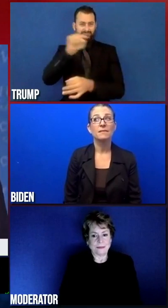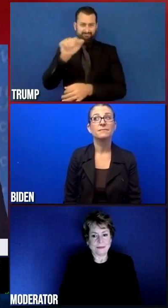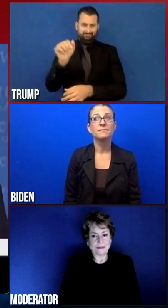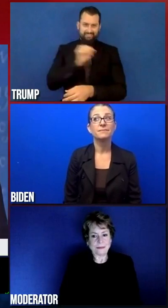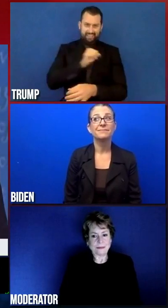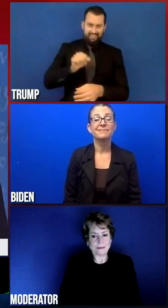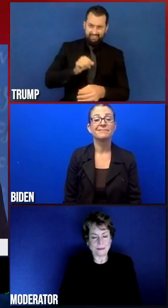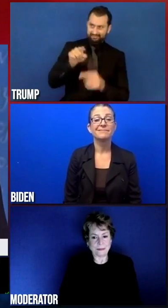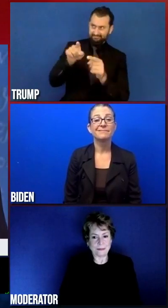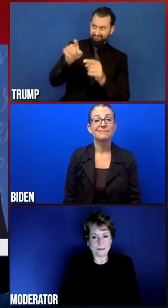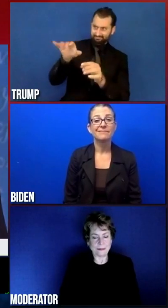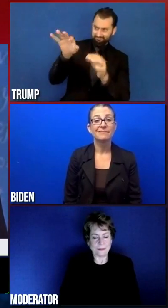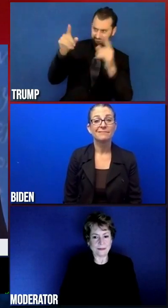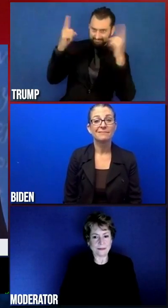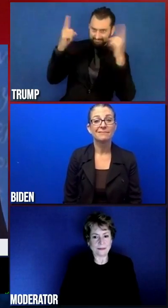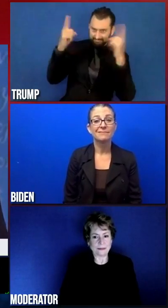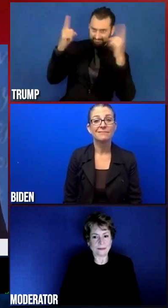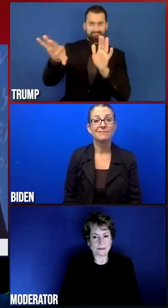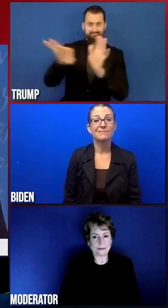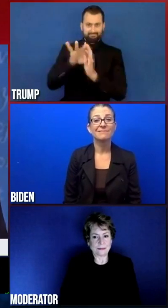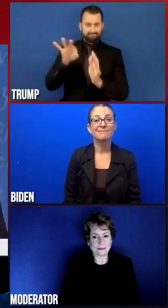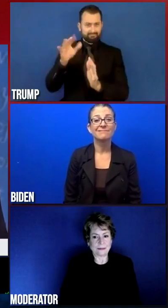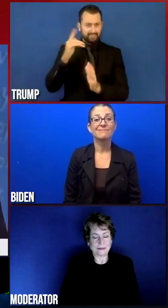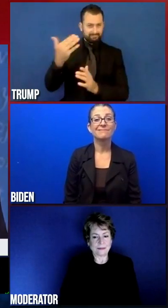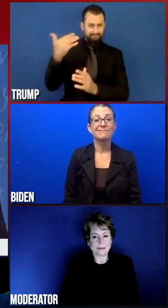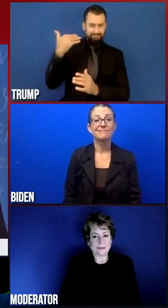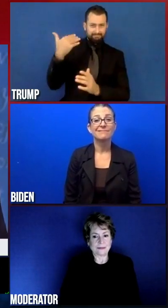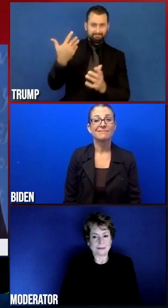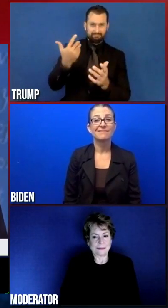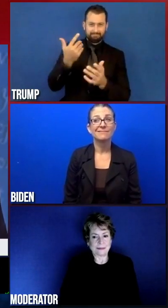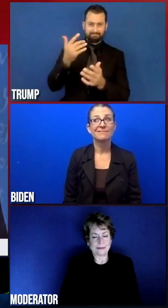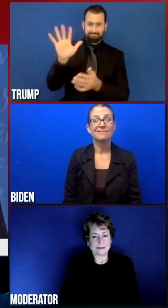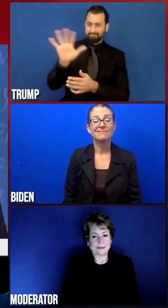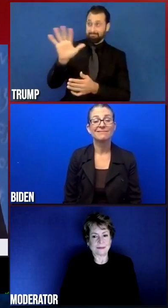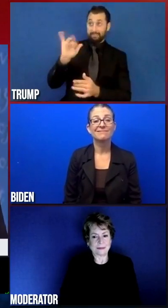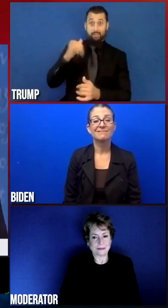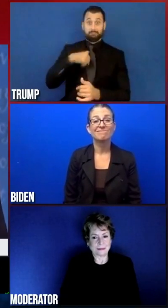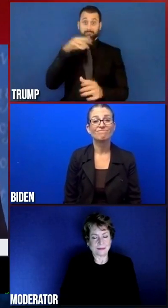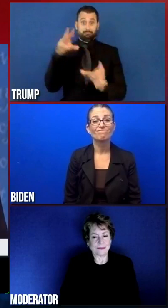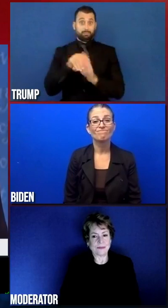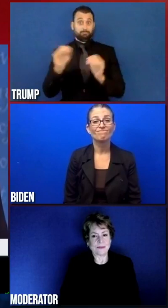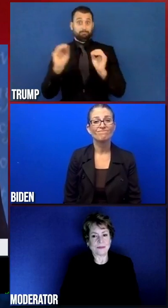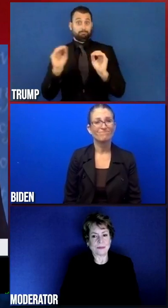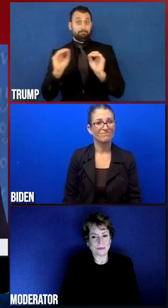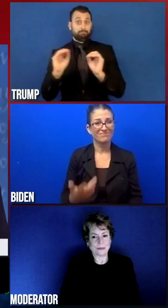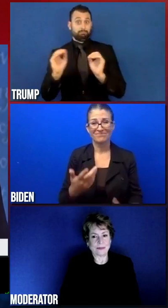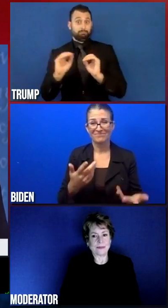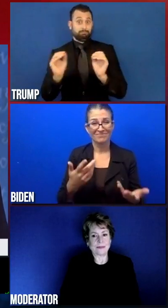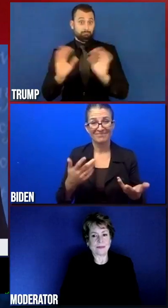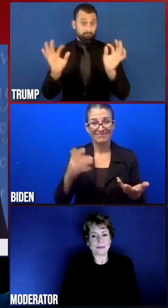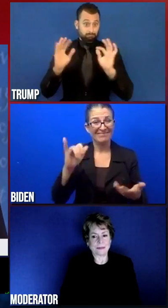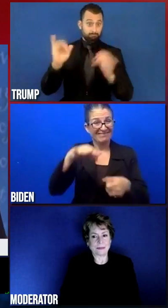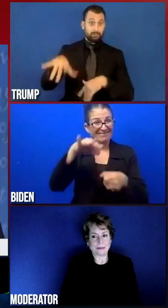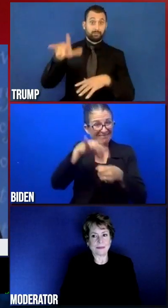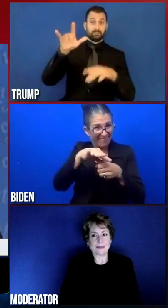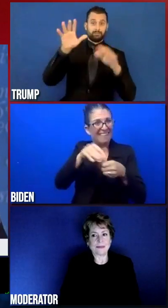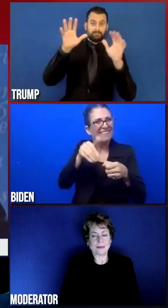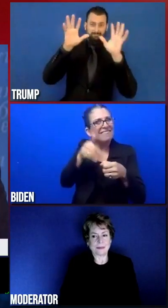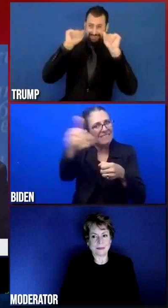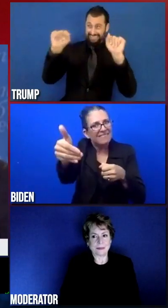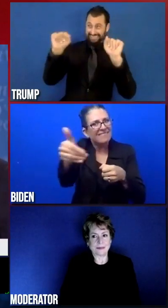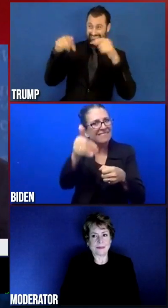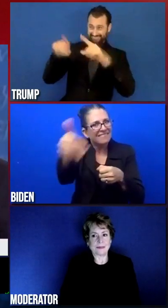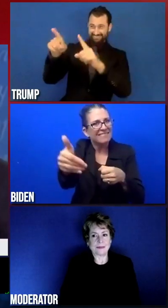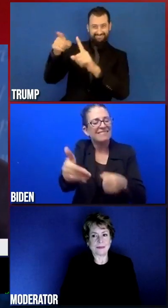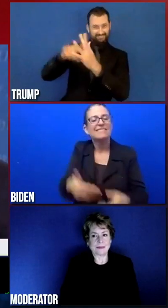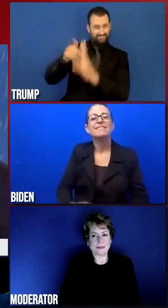3 years. So we have the Senate, we have a president. He's elected to the next during election. that period of time, we